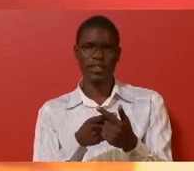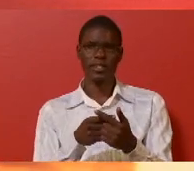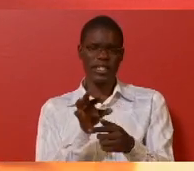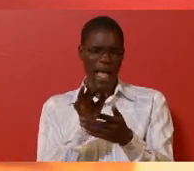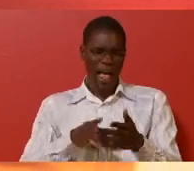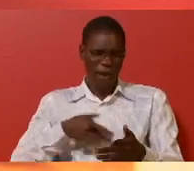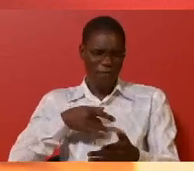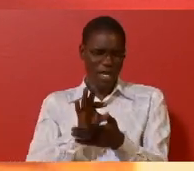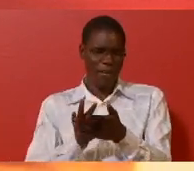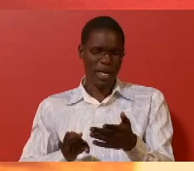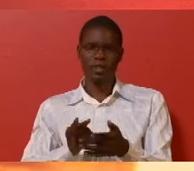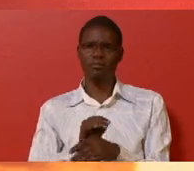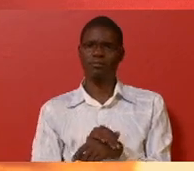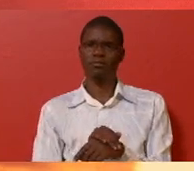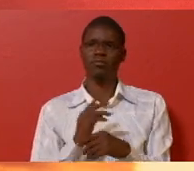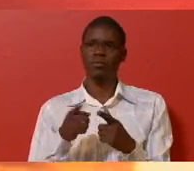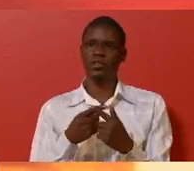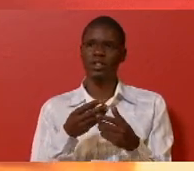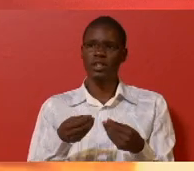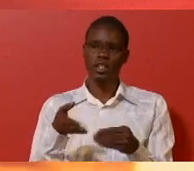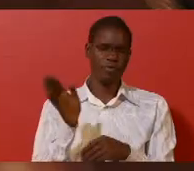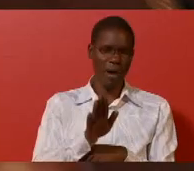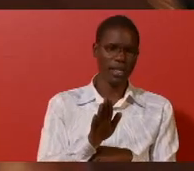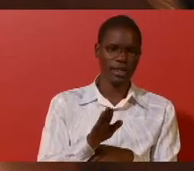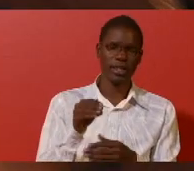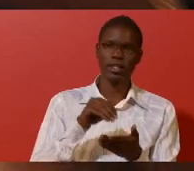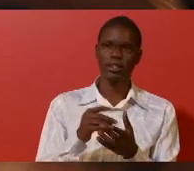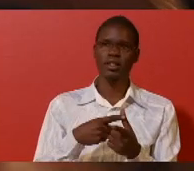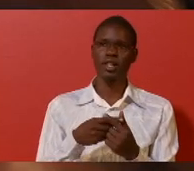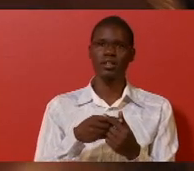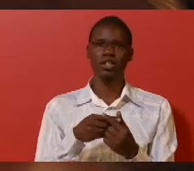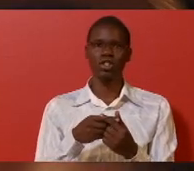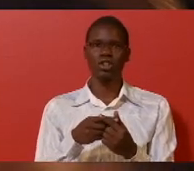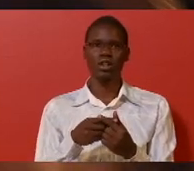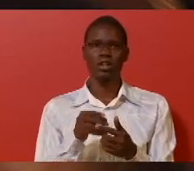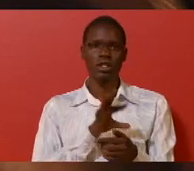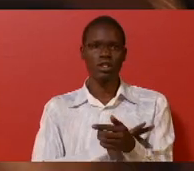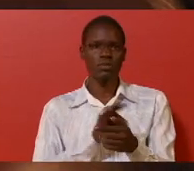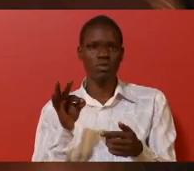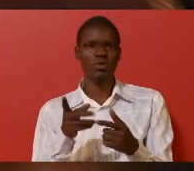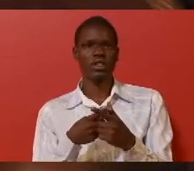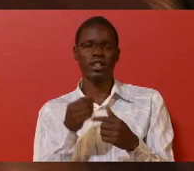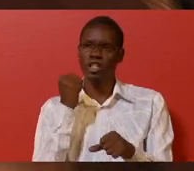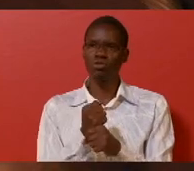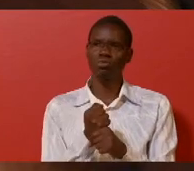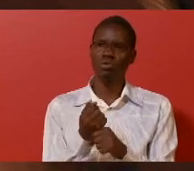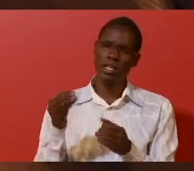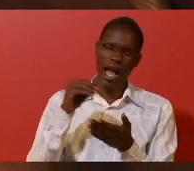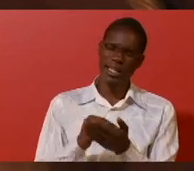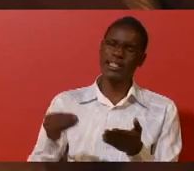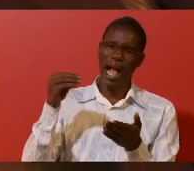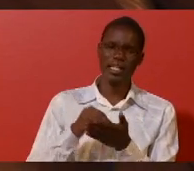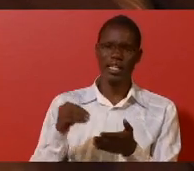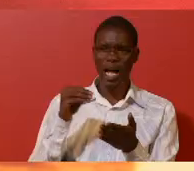ouch, it hurts. And then you put it on again, and you pull it off, ouch. And then you do it again, and you do it